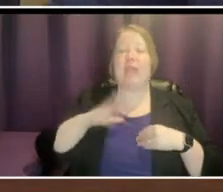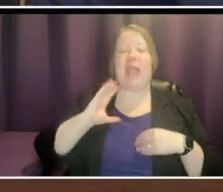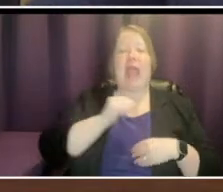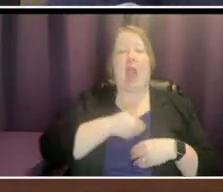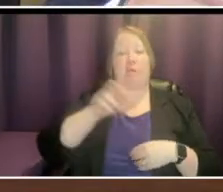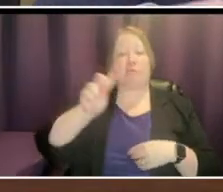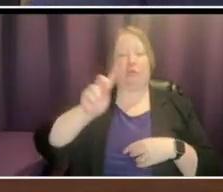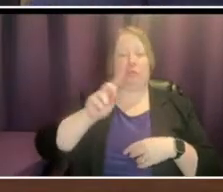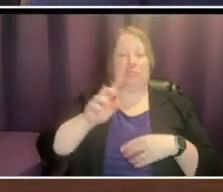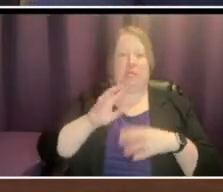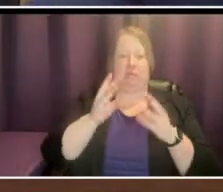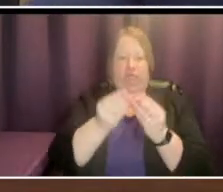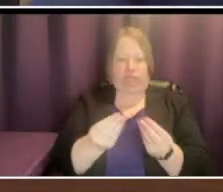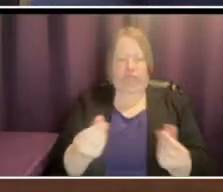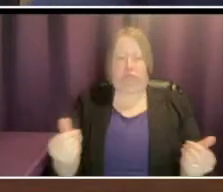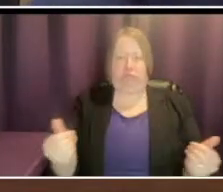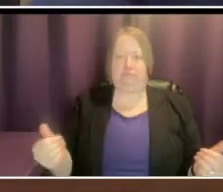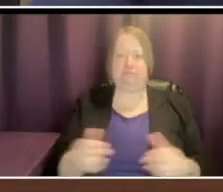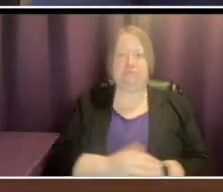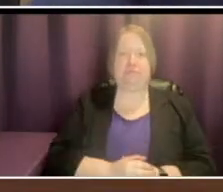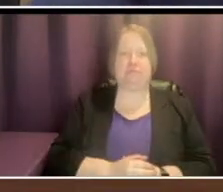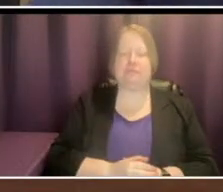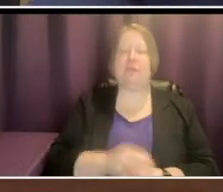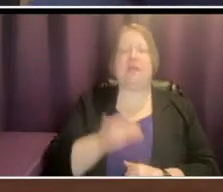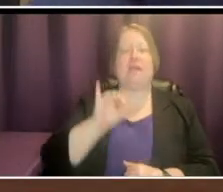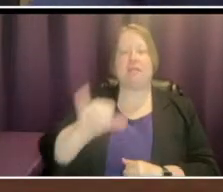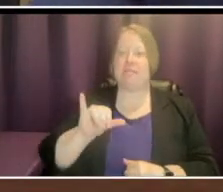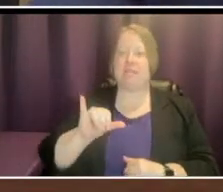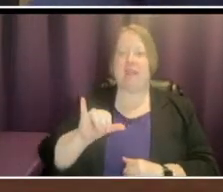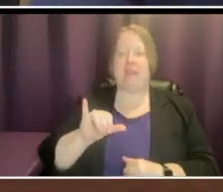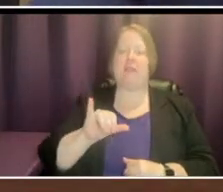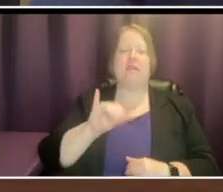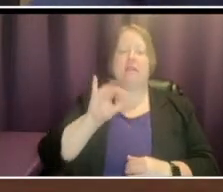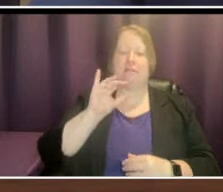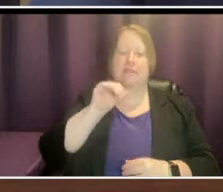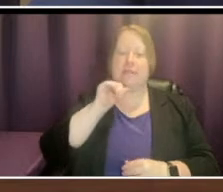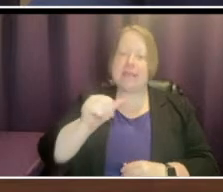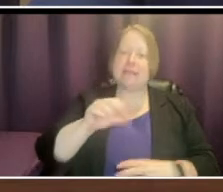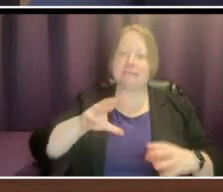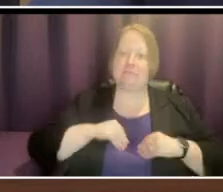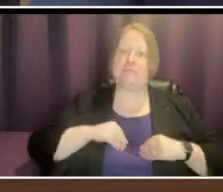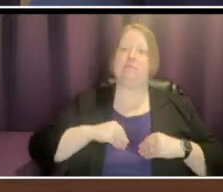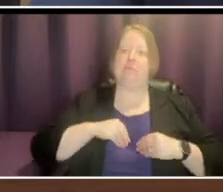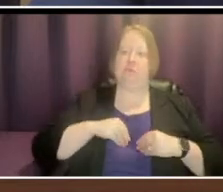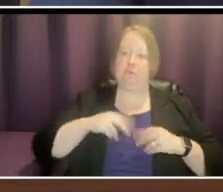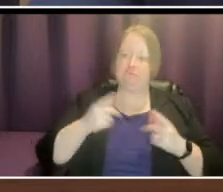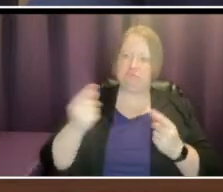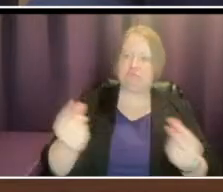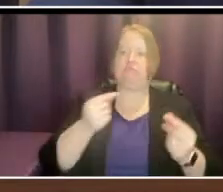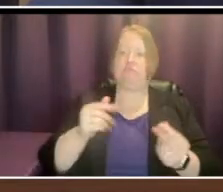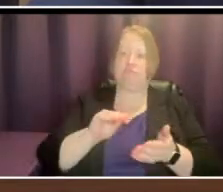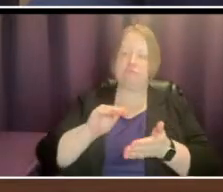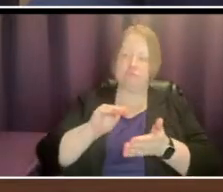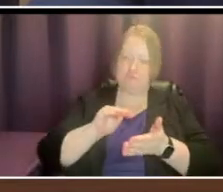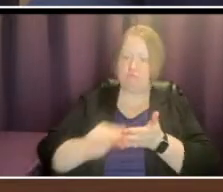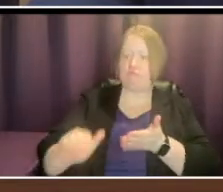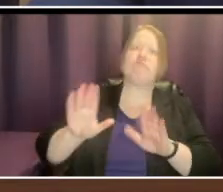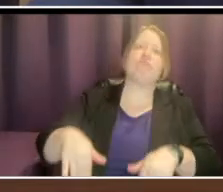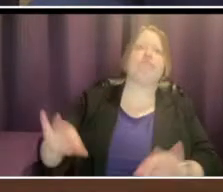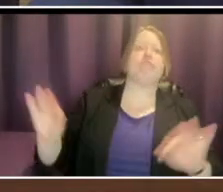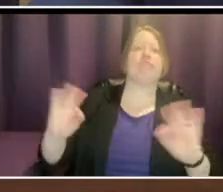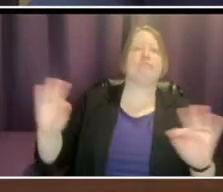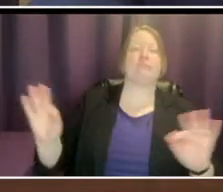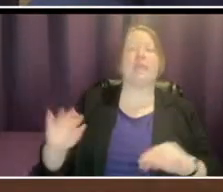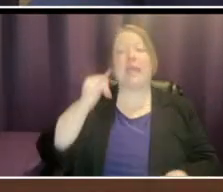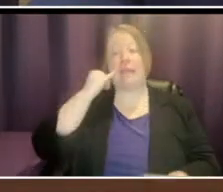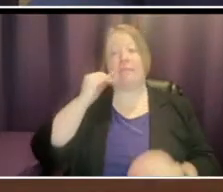is defended. Inexcusable conduct is excused. Without accountability, it all becomes normal and it will